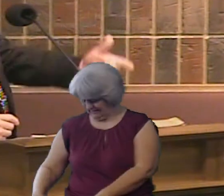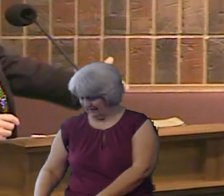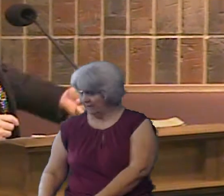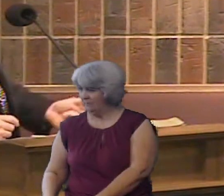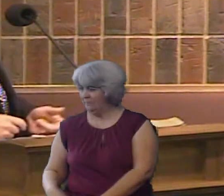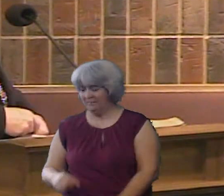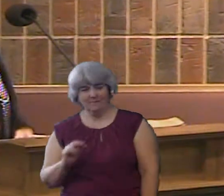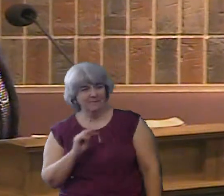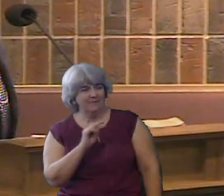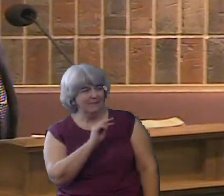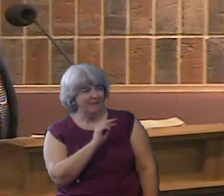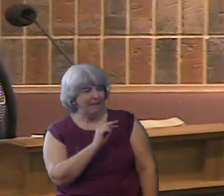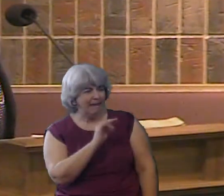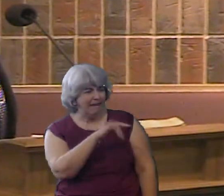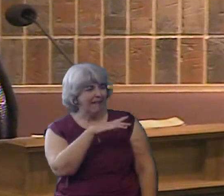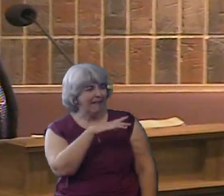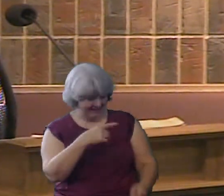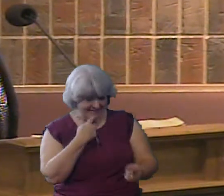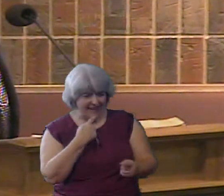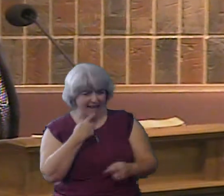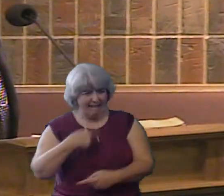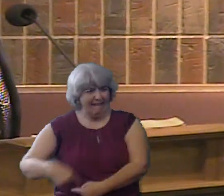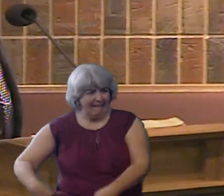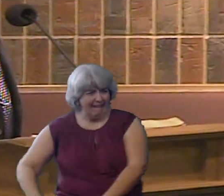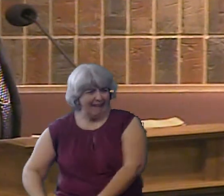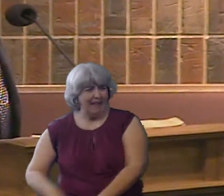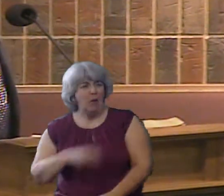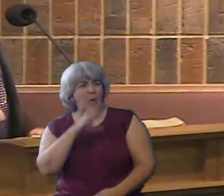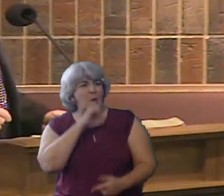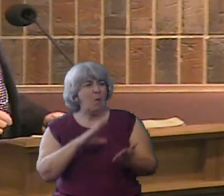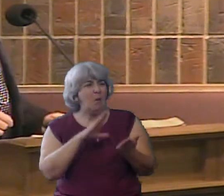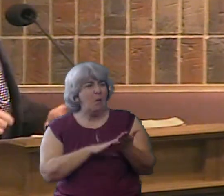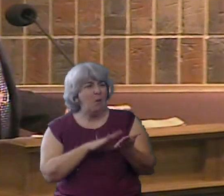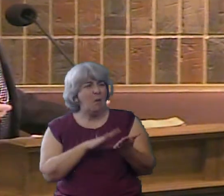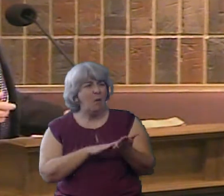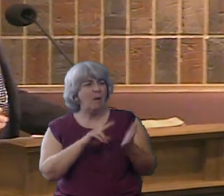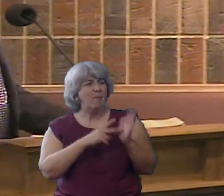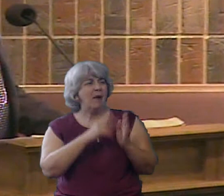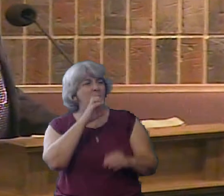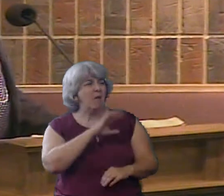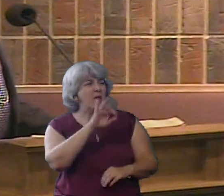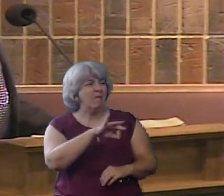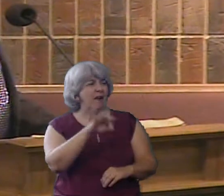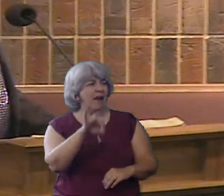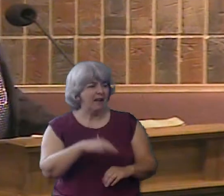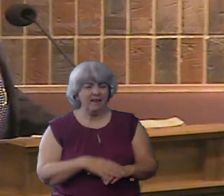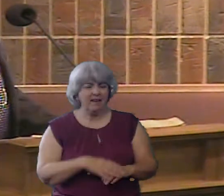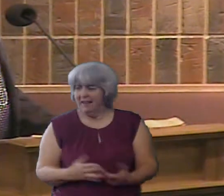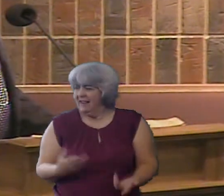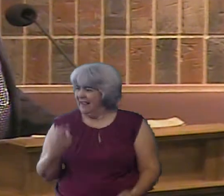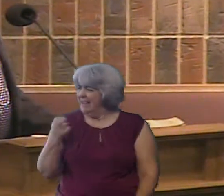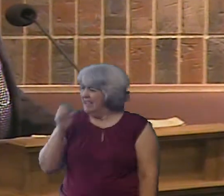guy had old school written on that patch." He said, "That's okay. He was an old guy."